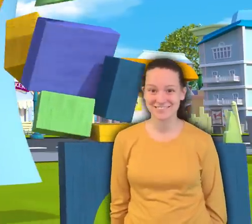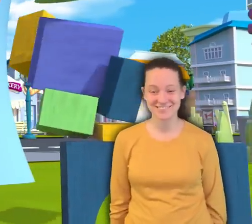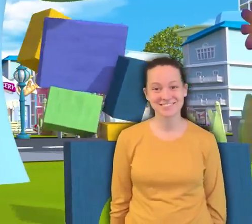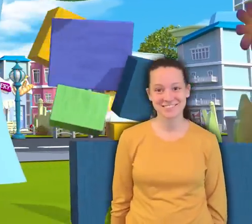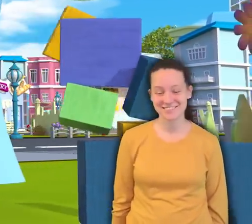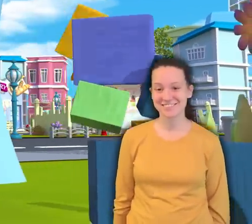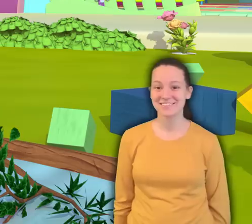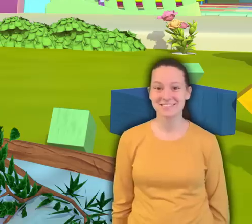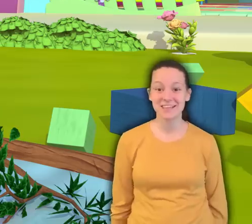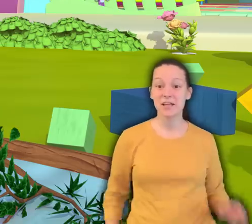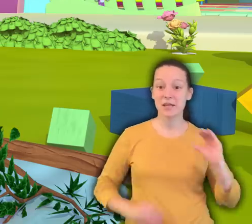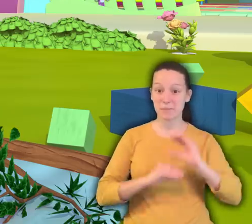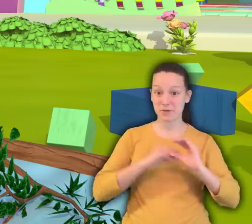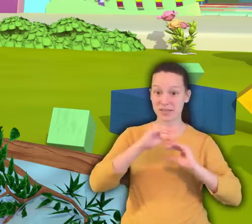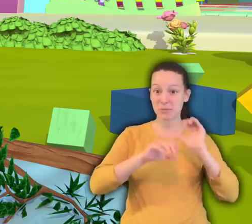foreign